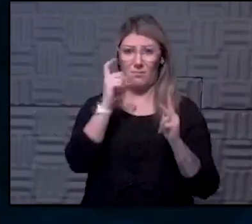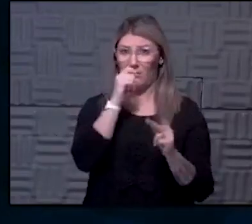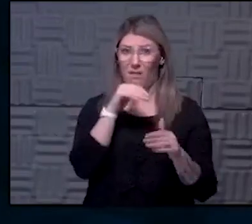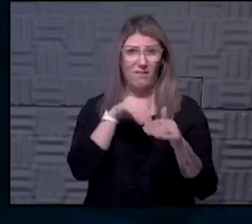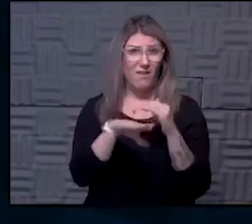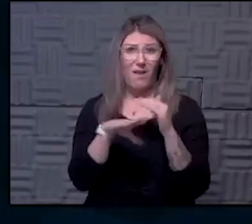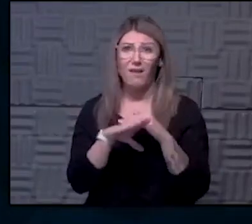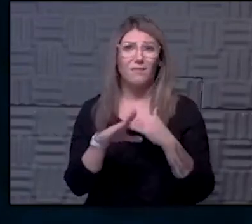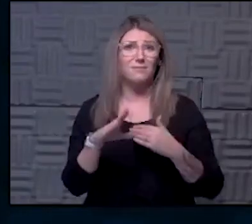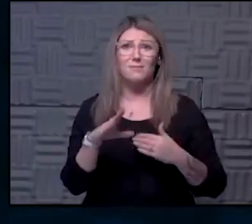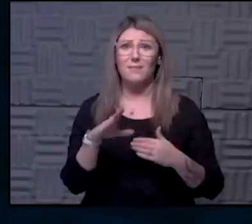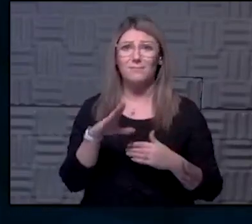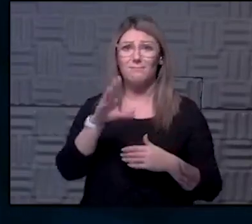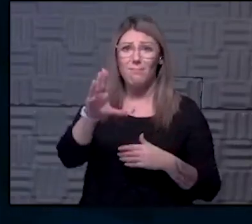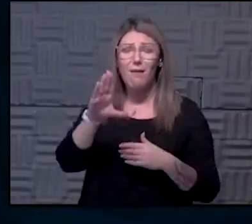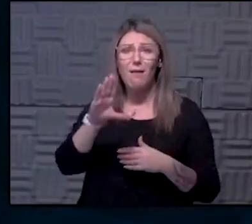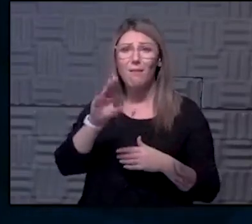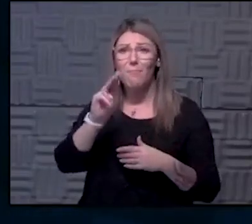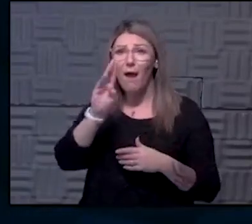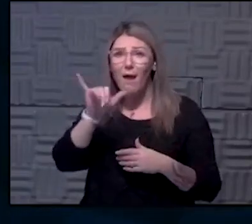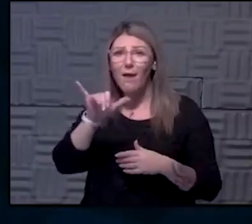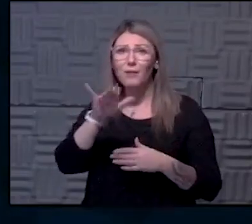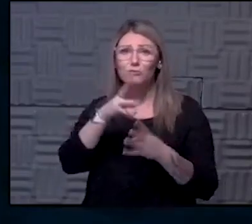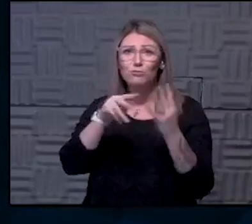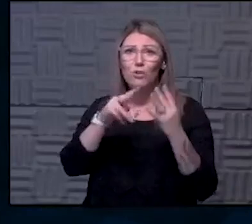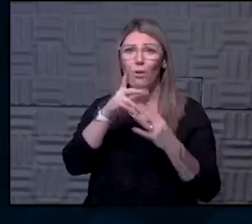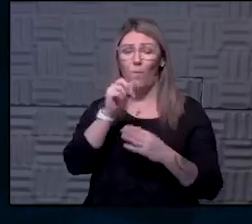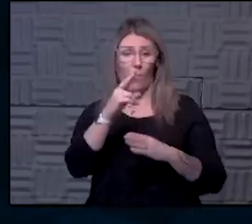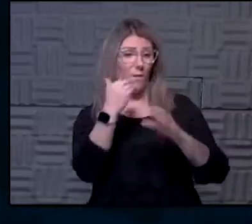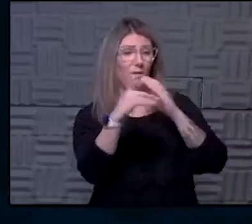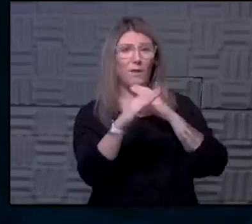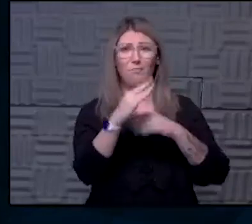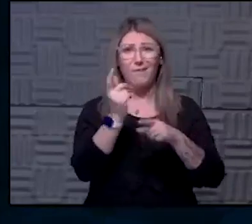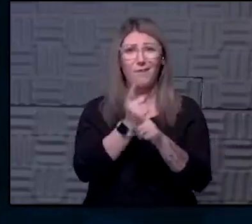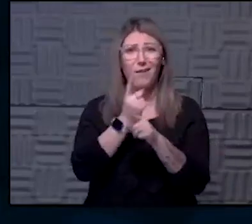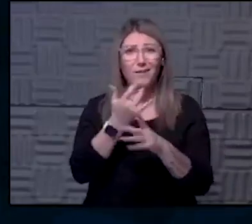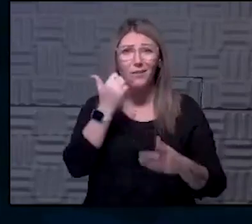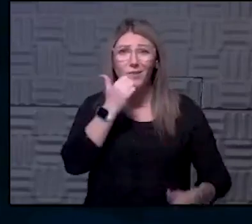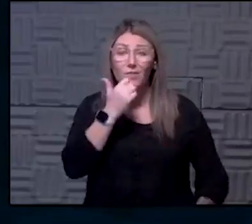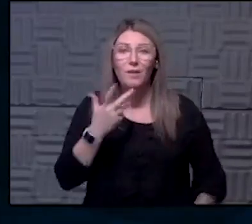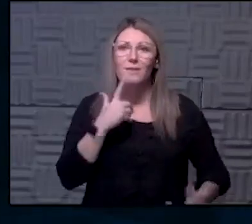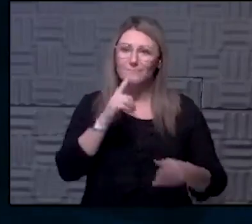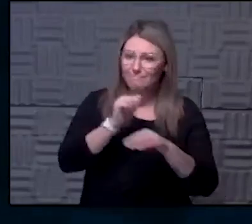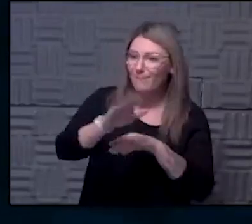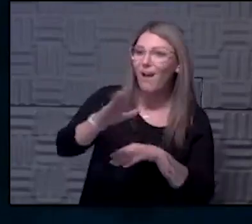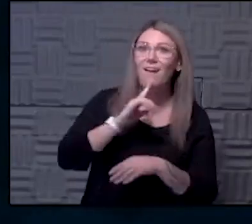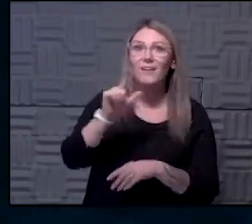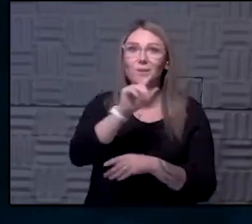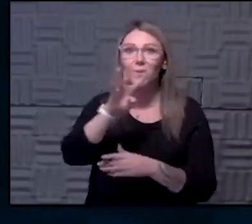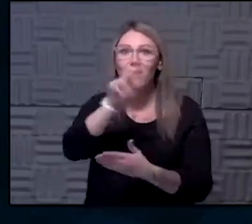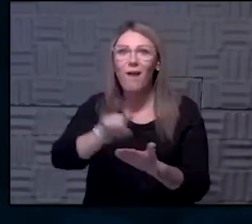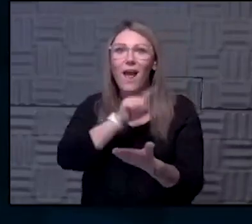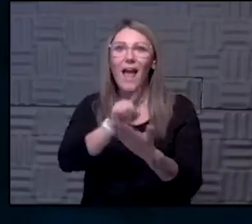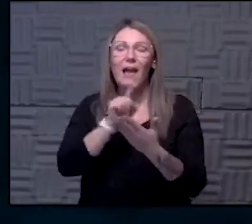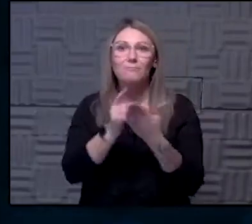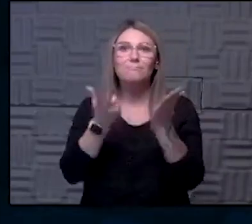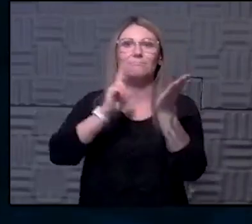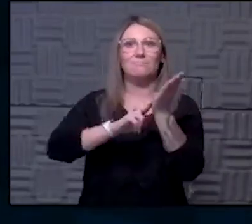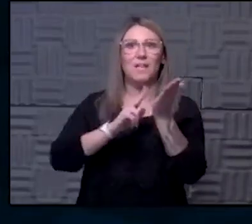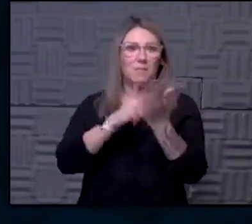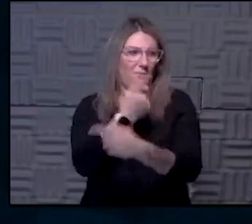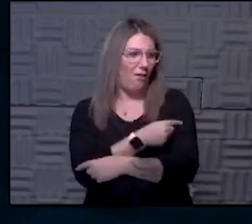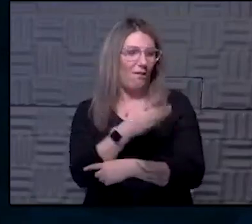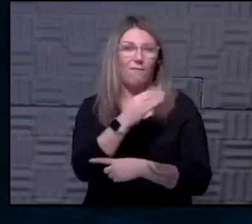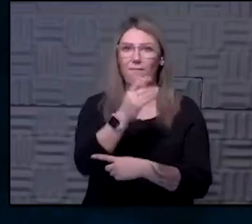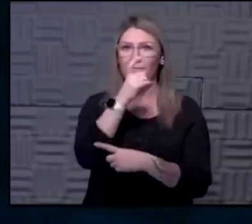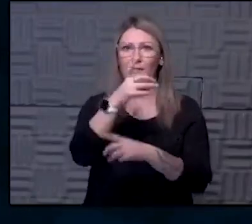to MyChart and don't have email on a regular, consistent basis. And if you send something out, say, hey, you got 24 hours to sign up for a vaccine, and you don't get